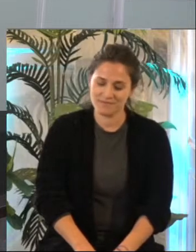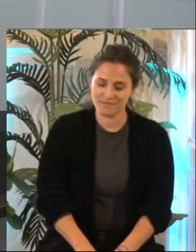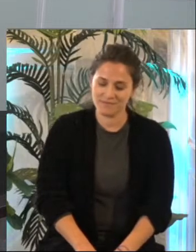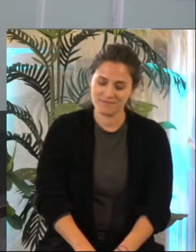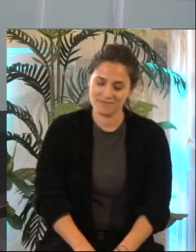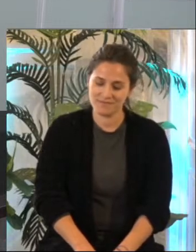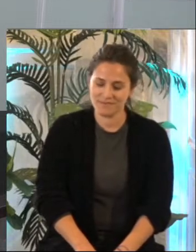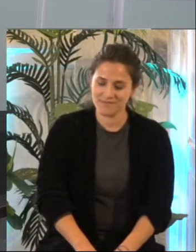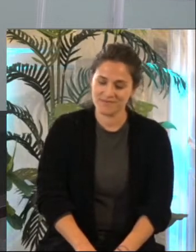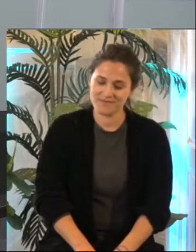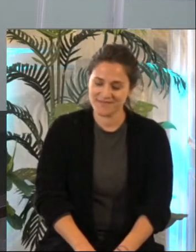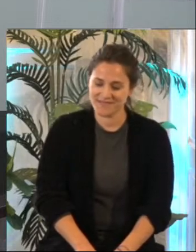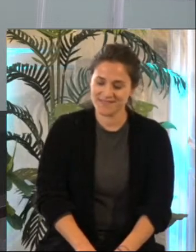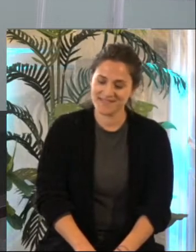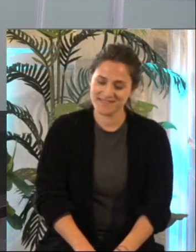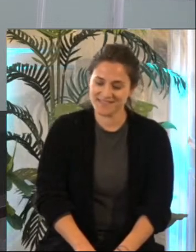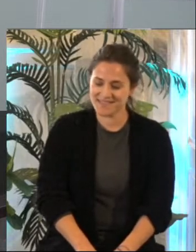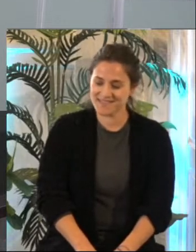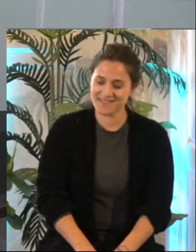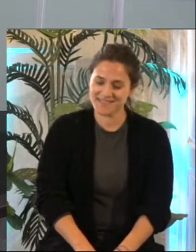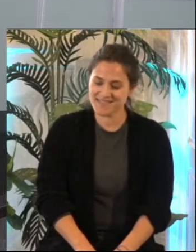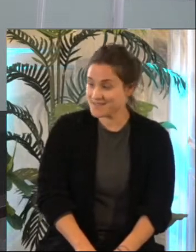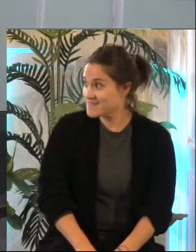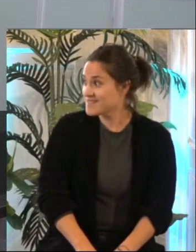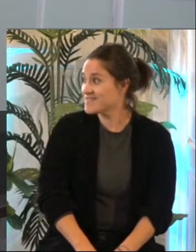Take another one.